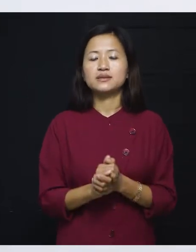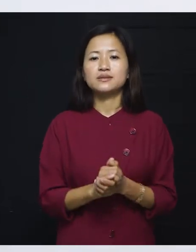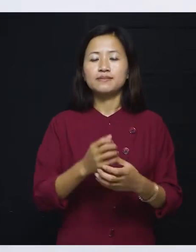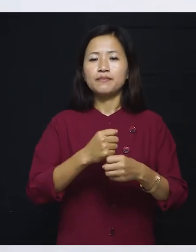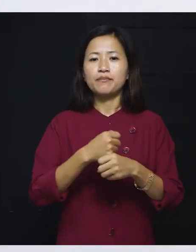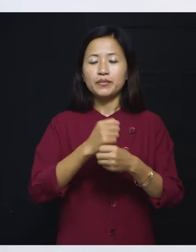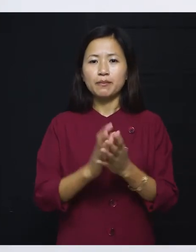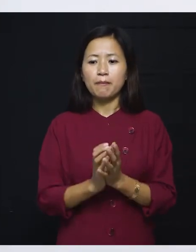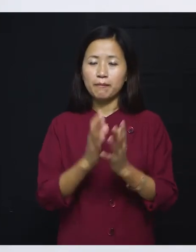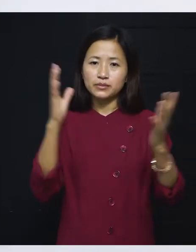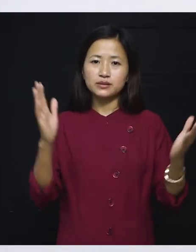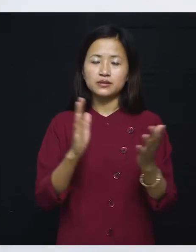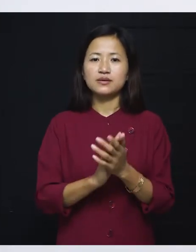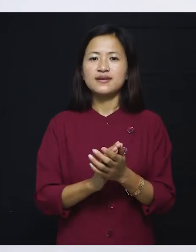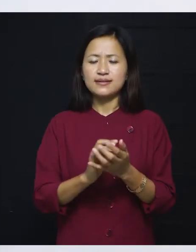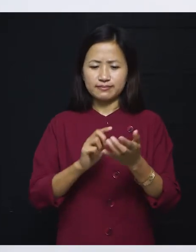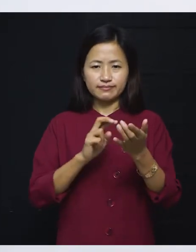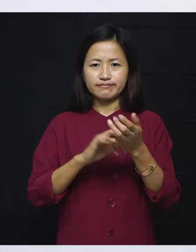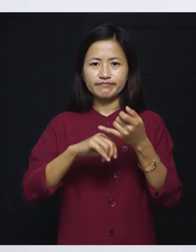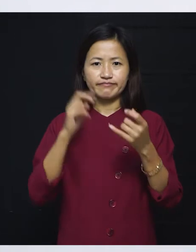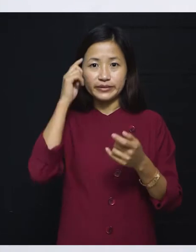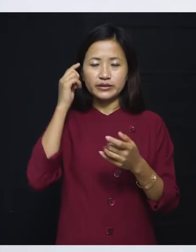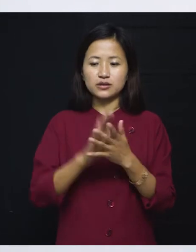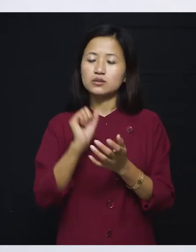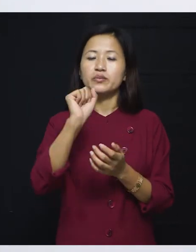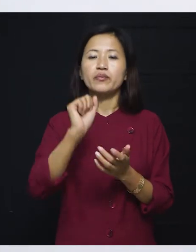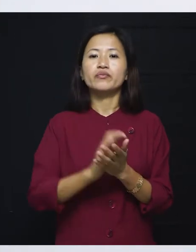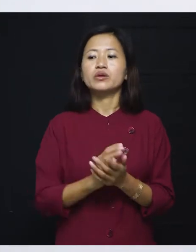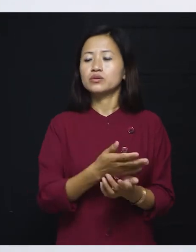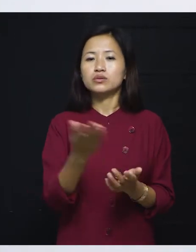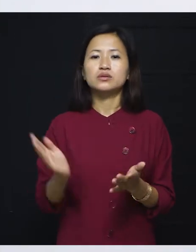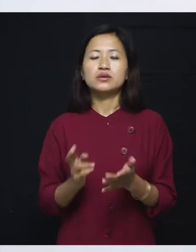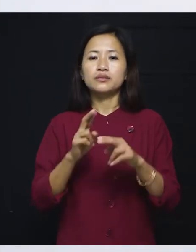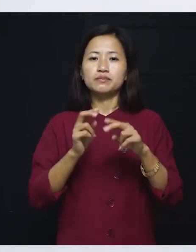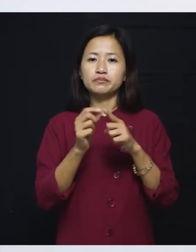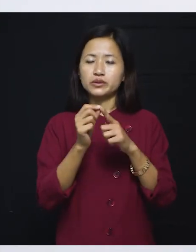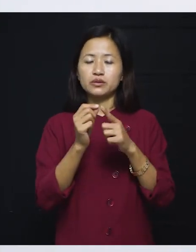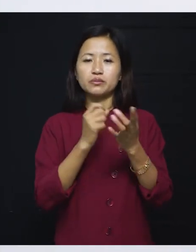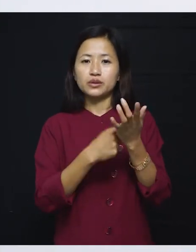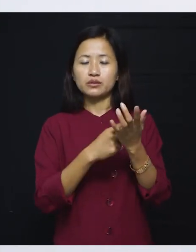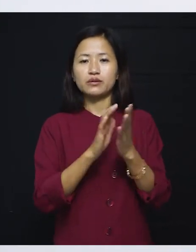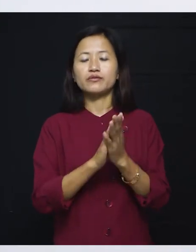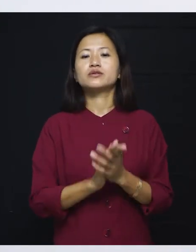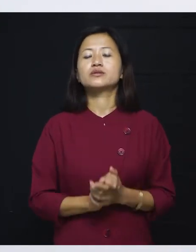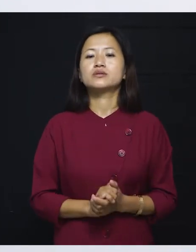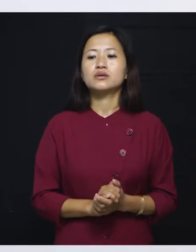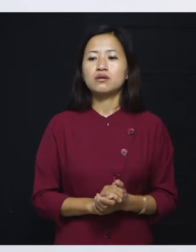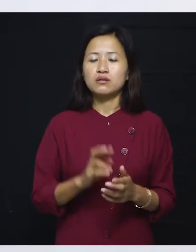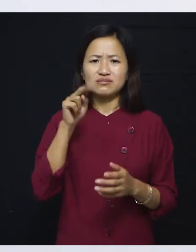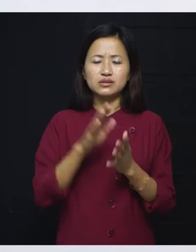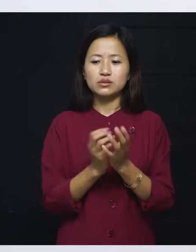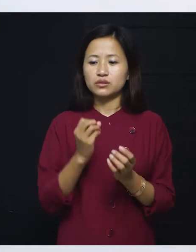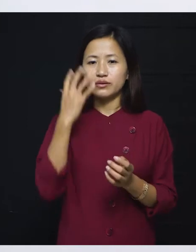make much sense on its own, right? And so those are called as phrases. Unless you put the